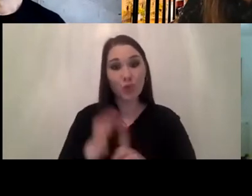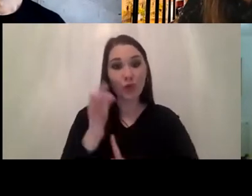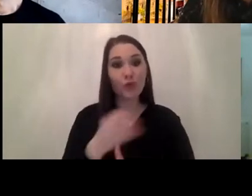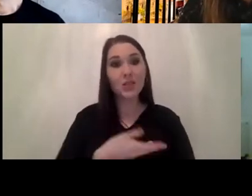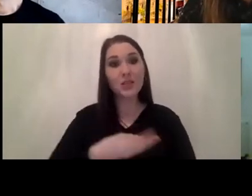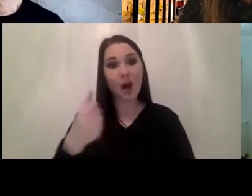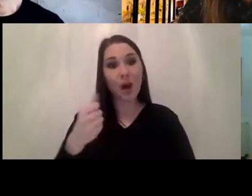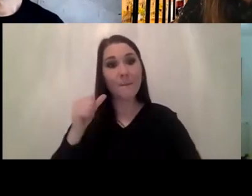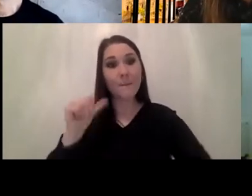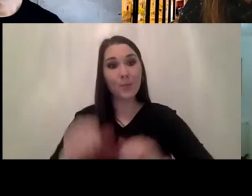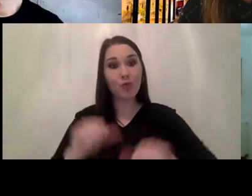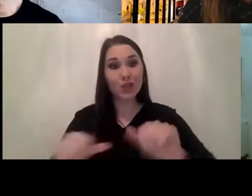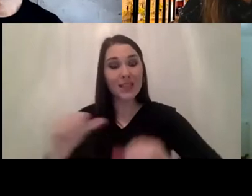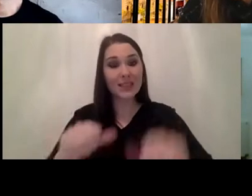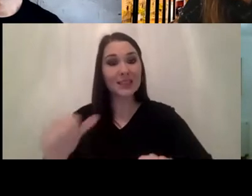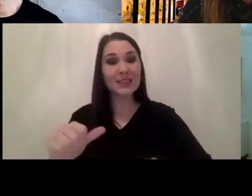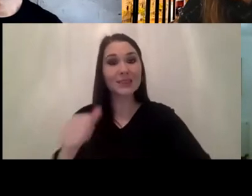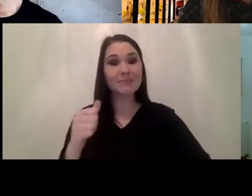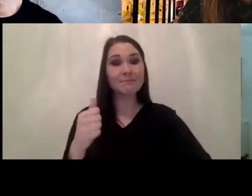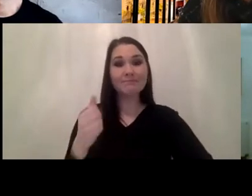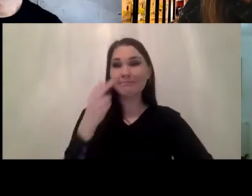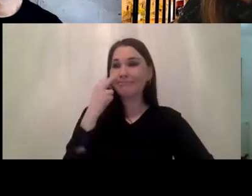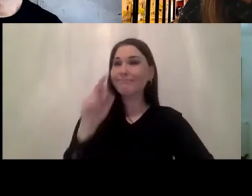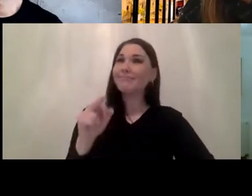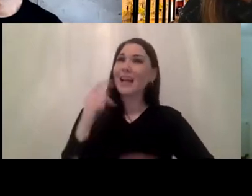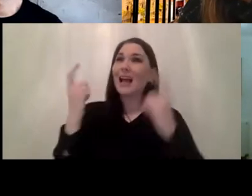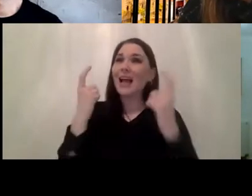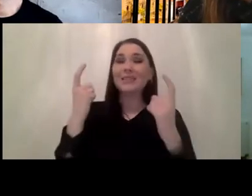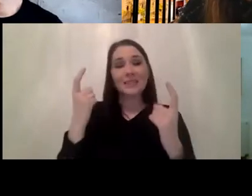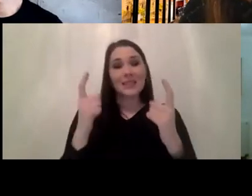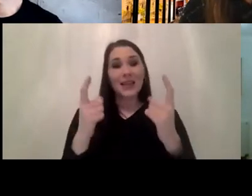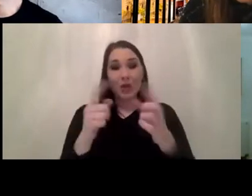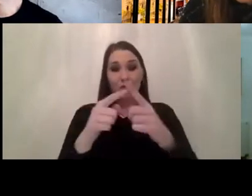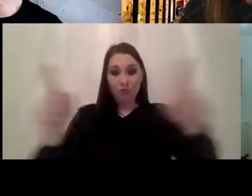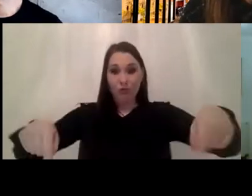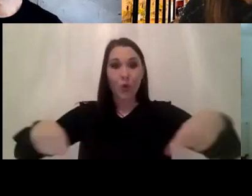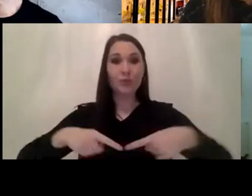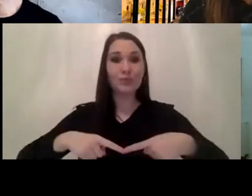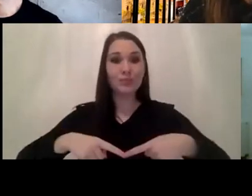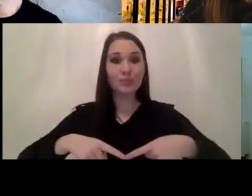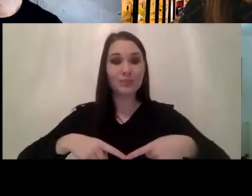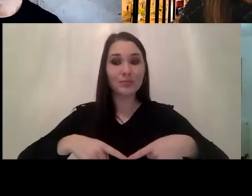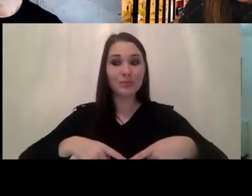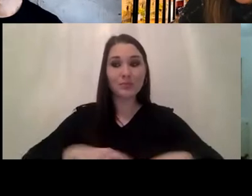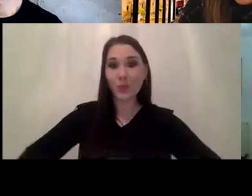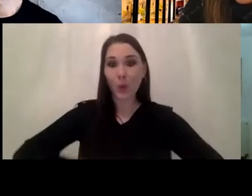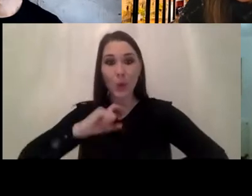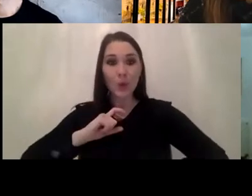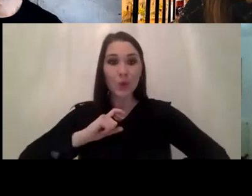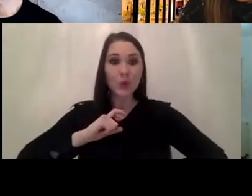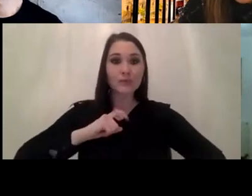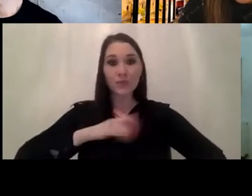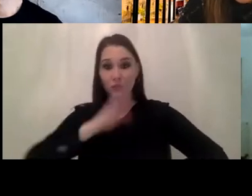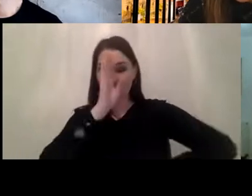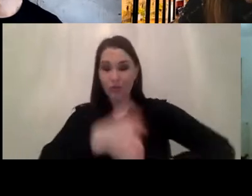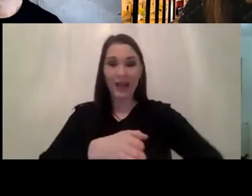if you're in a room, it's always the more extroverted people that go straight for the whiteboard and go straight for, the pen and paper to